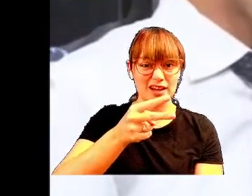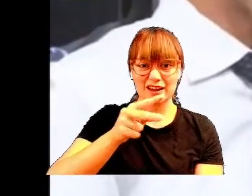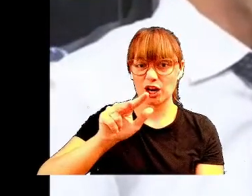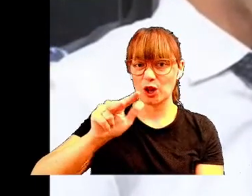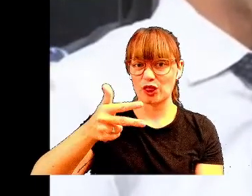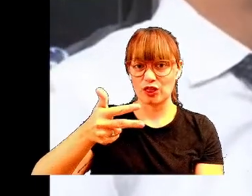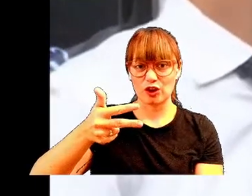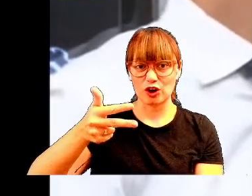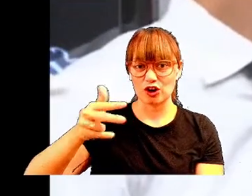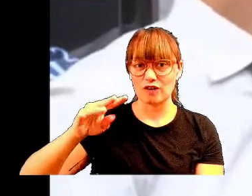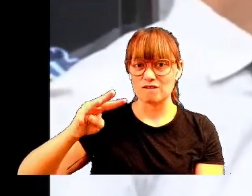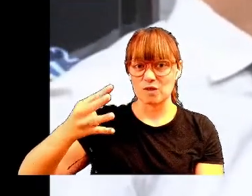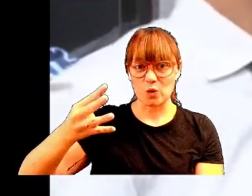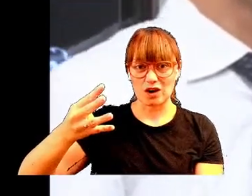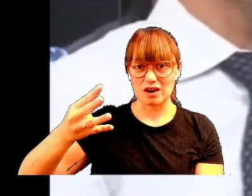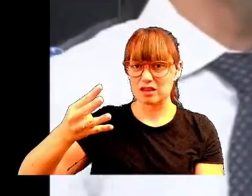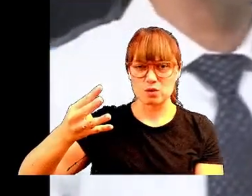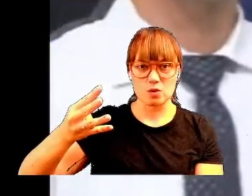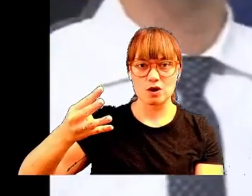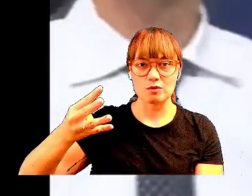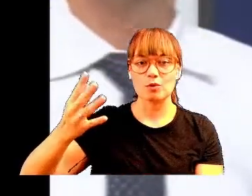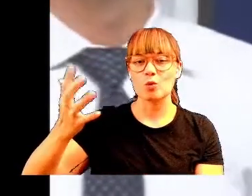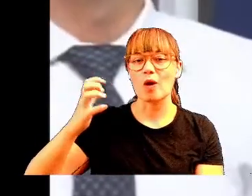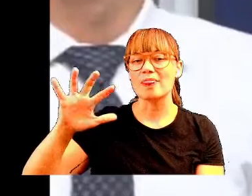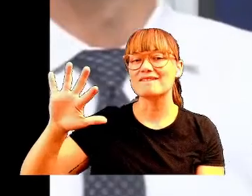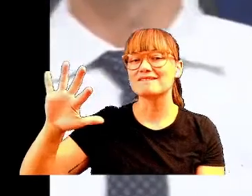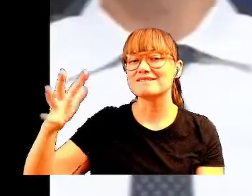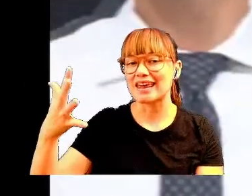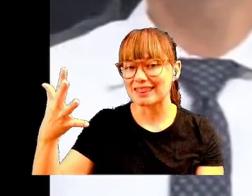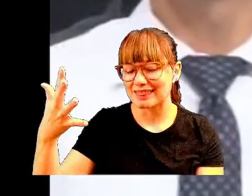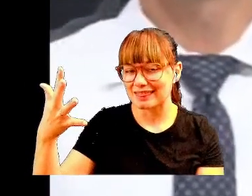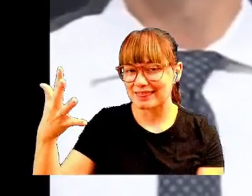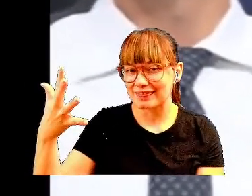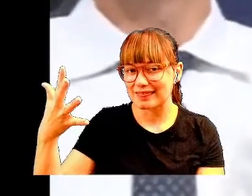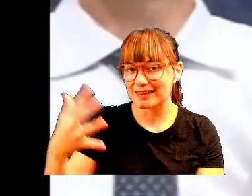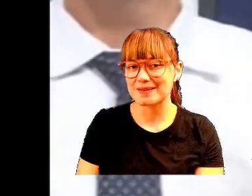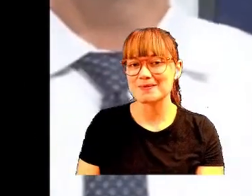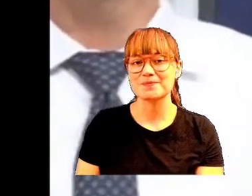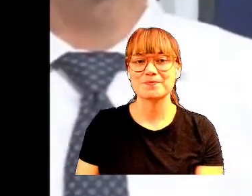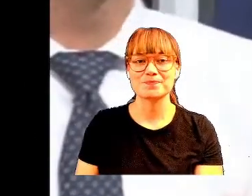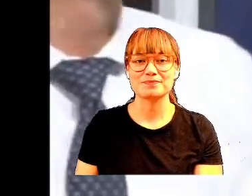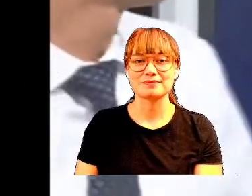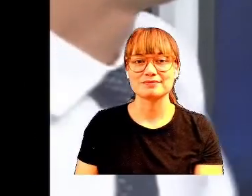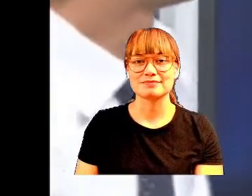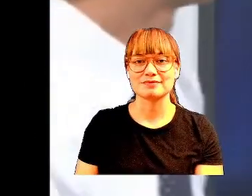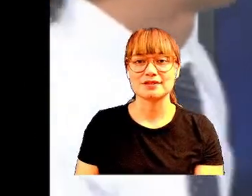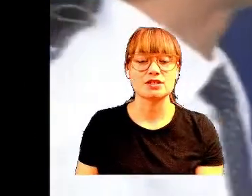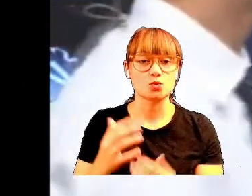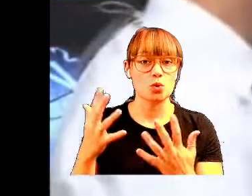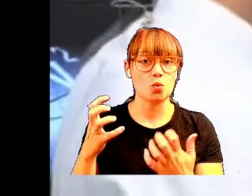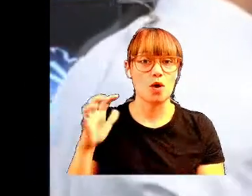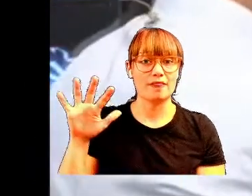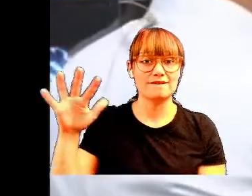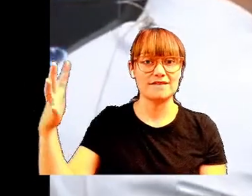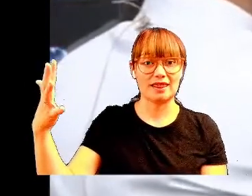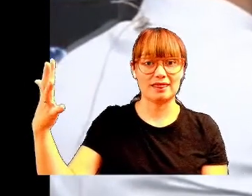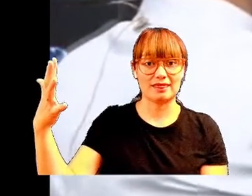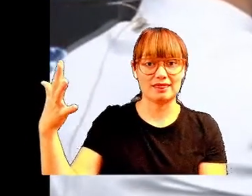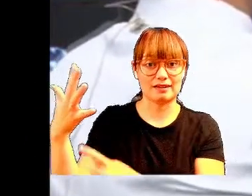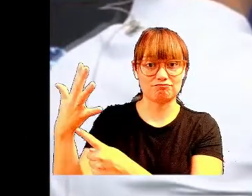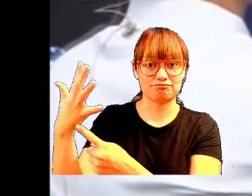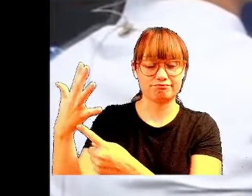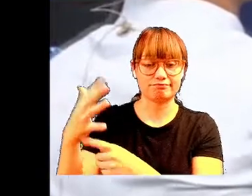the fourth term, the fifth term. So the term we want is the fifth term. So let's input